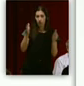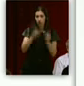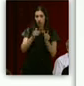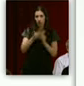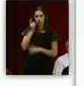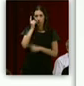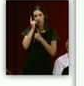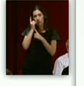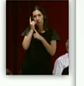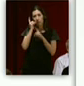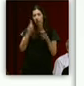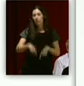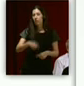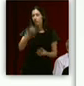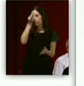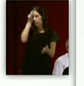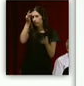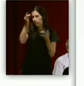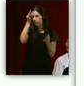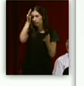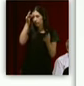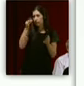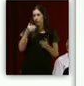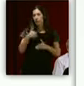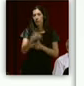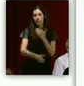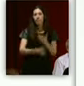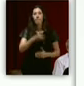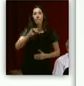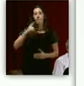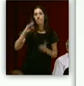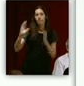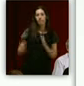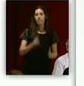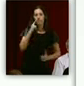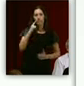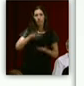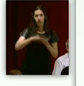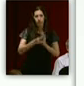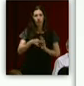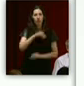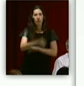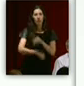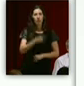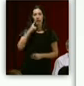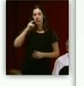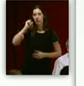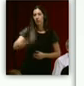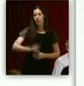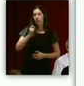The reproduction, the speed rate, and the device rate.